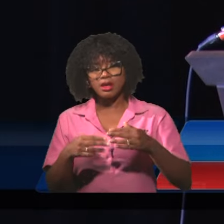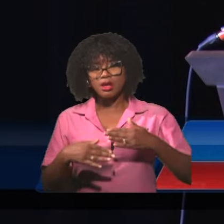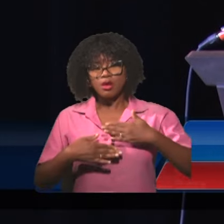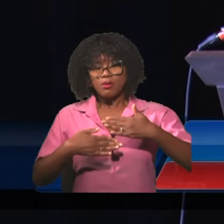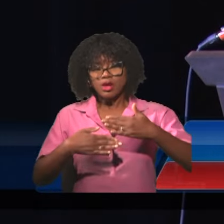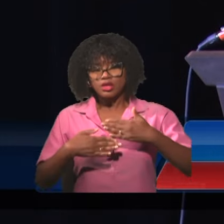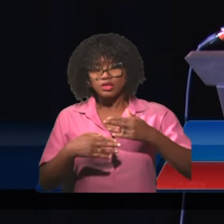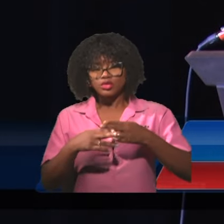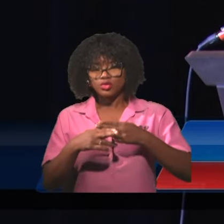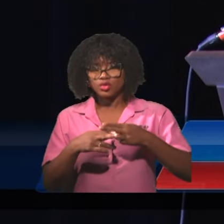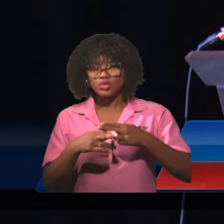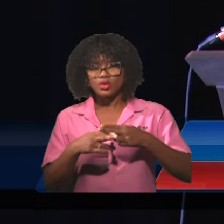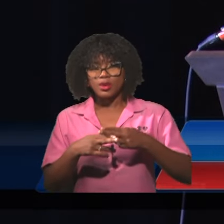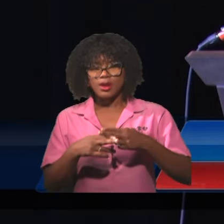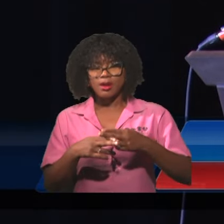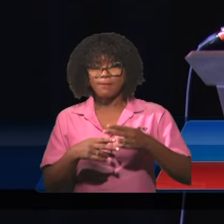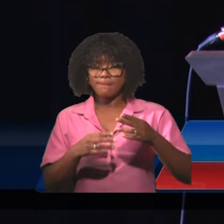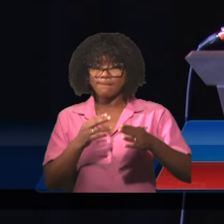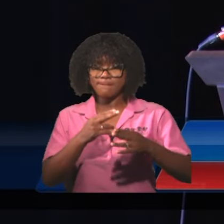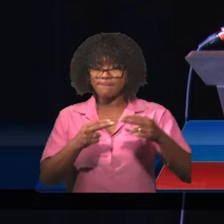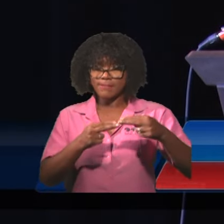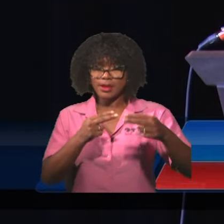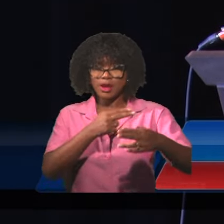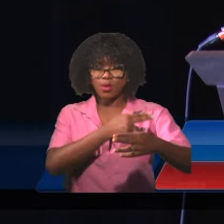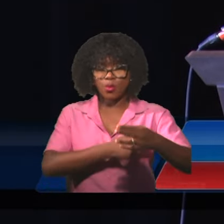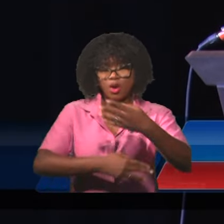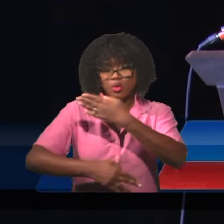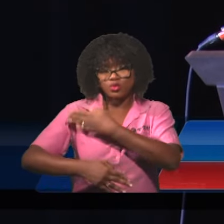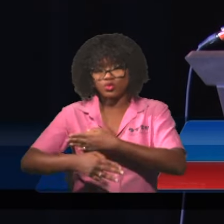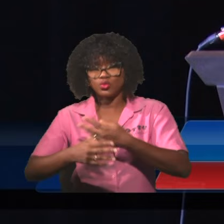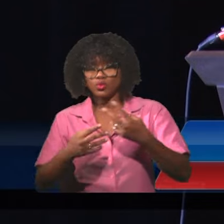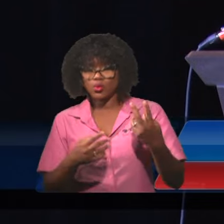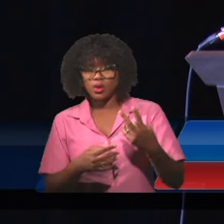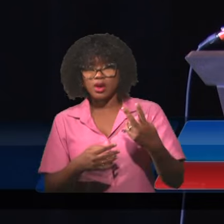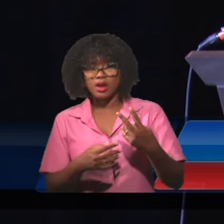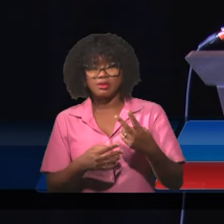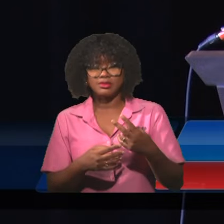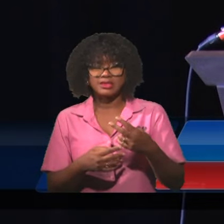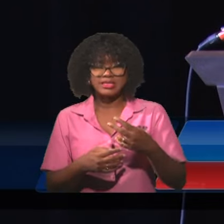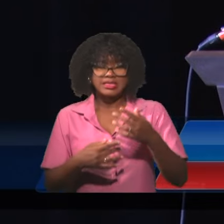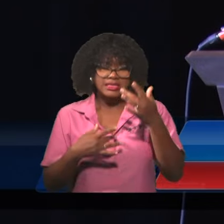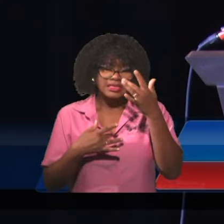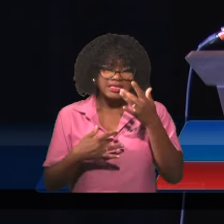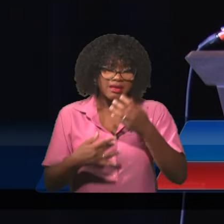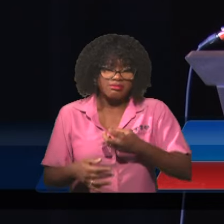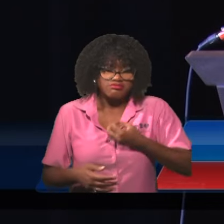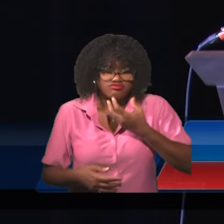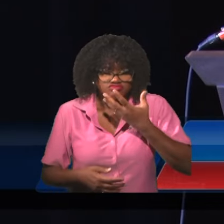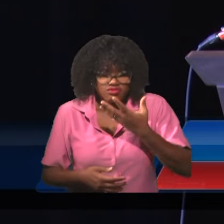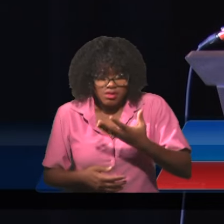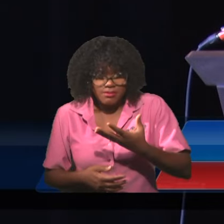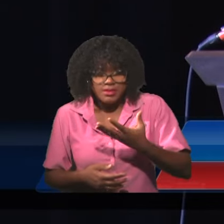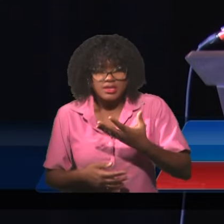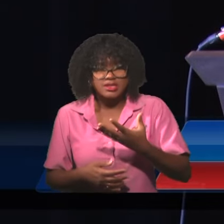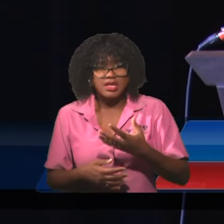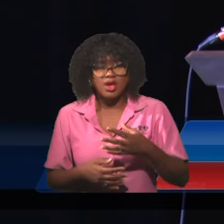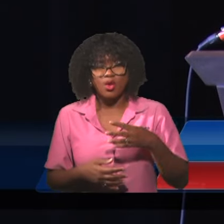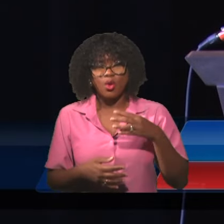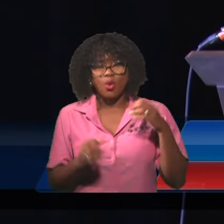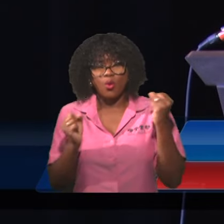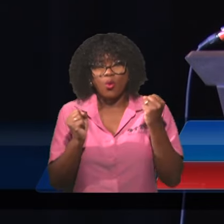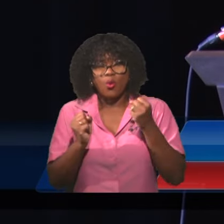breath, pain in one arm, pain in both arms, nausea, vomiting, cold